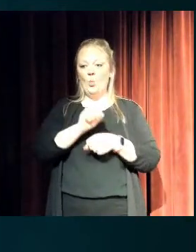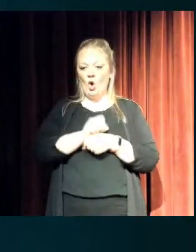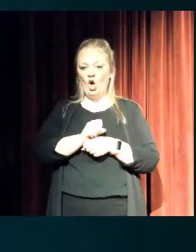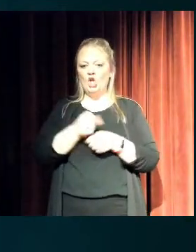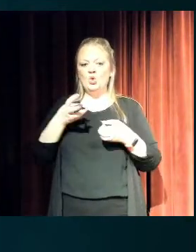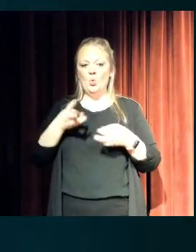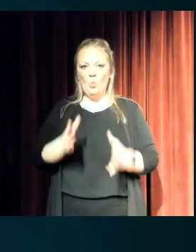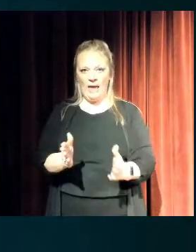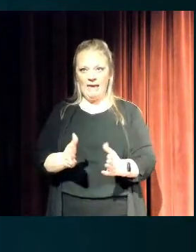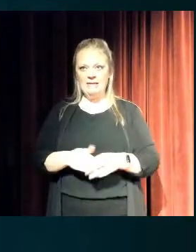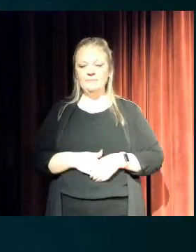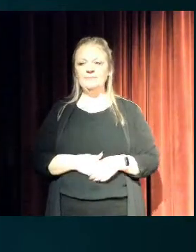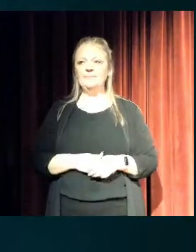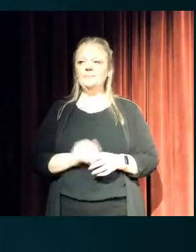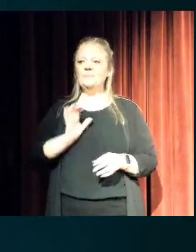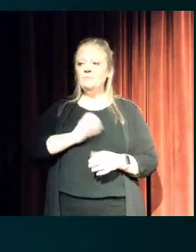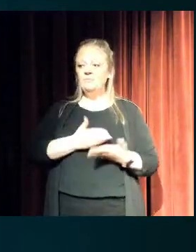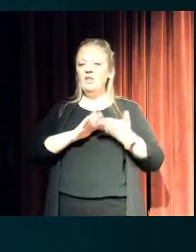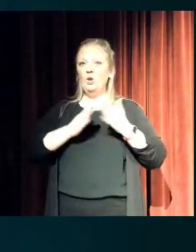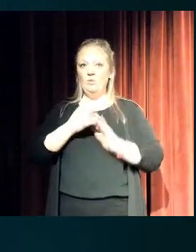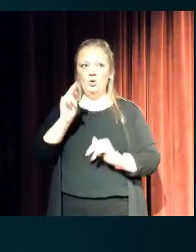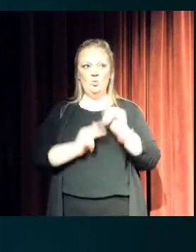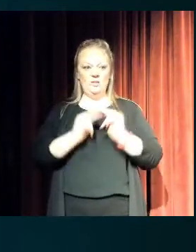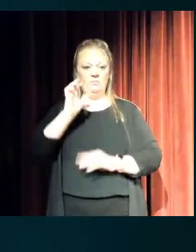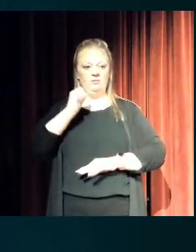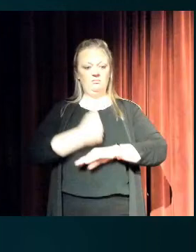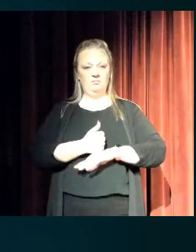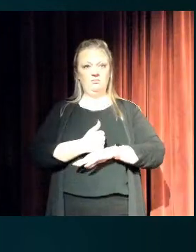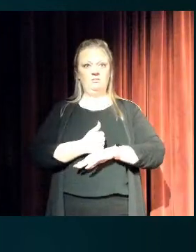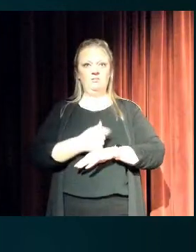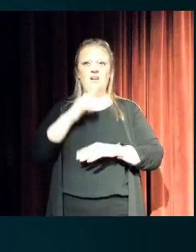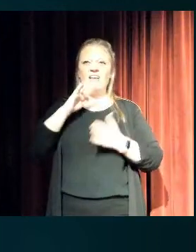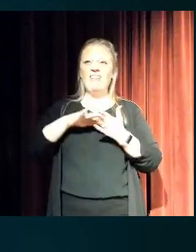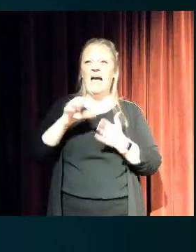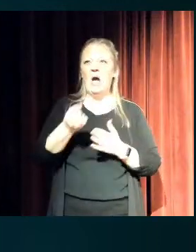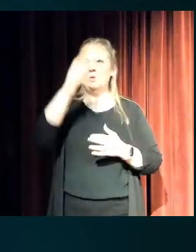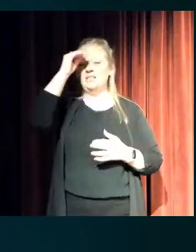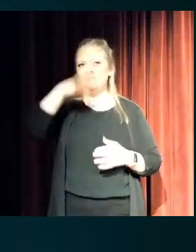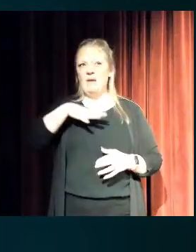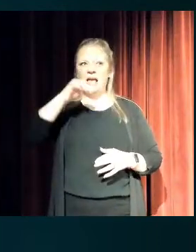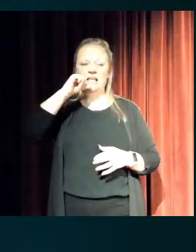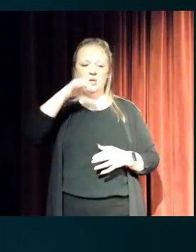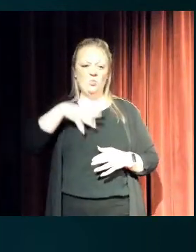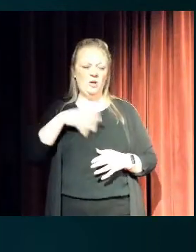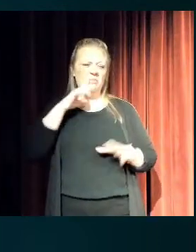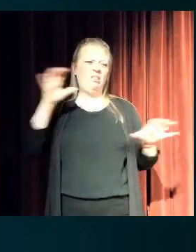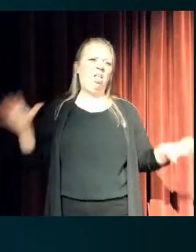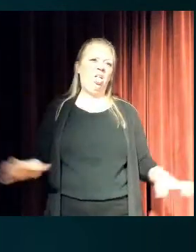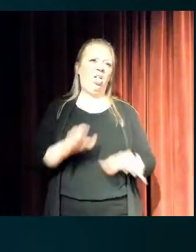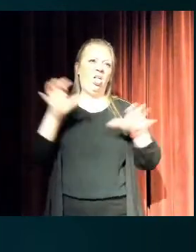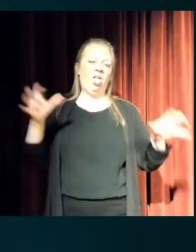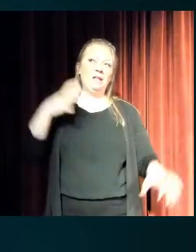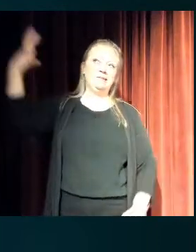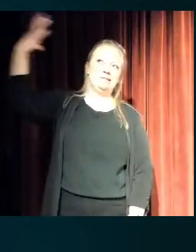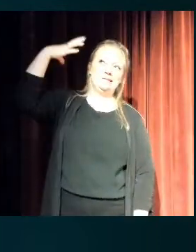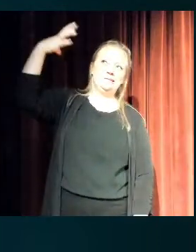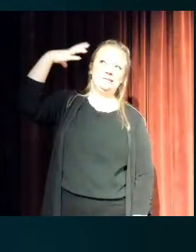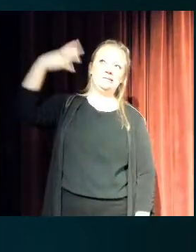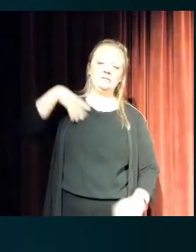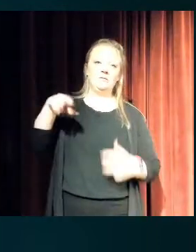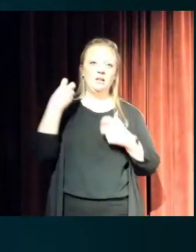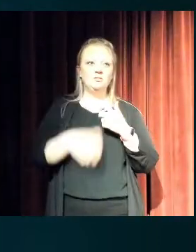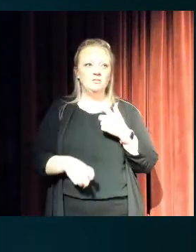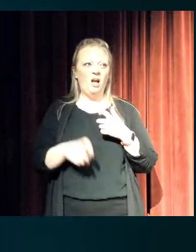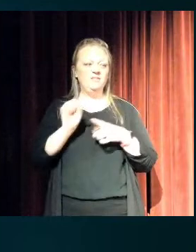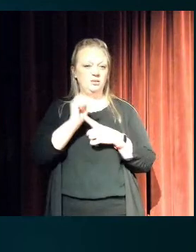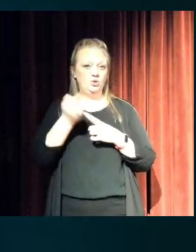Way. Our community was built on the backs of thousands of men and women who toiled in the searing heat and difficult conditions at the